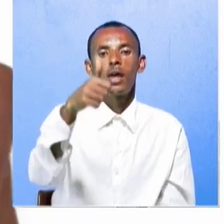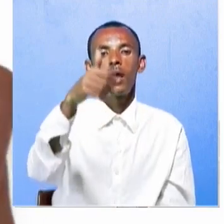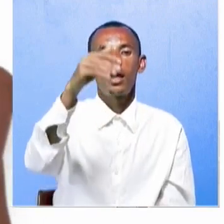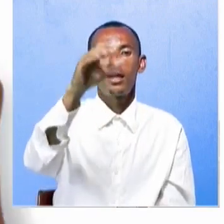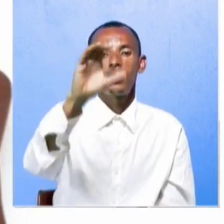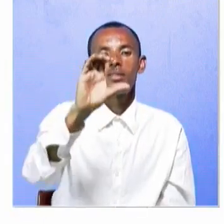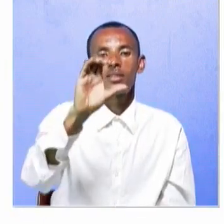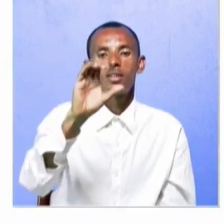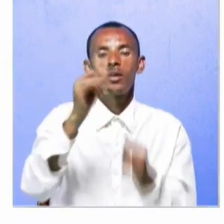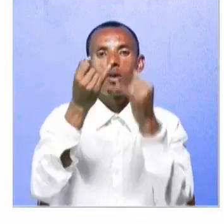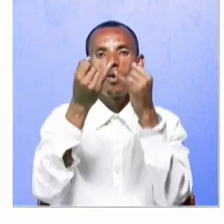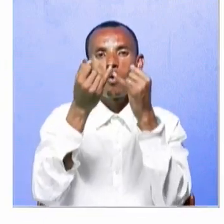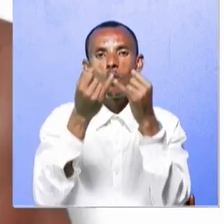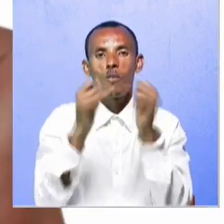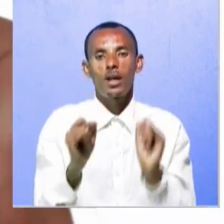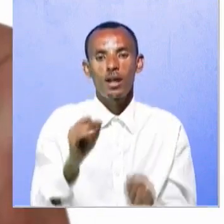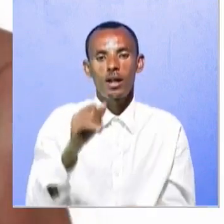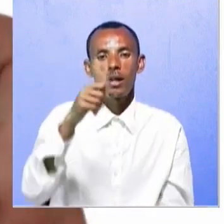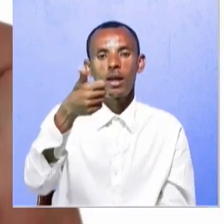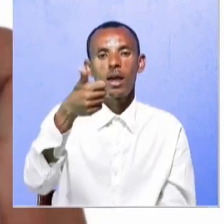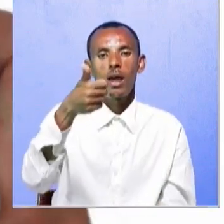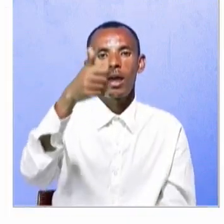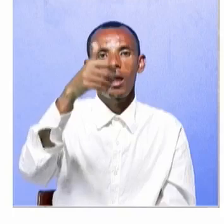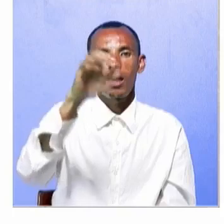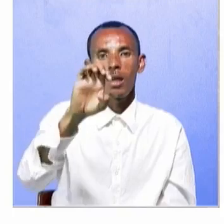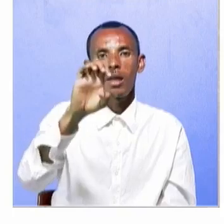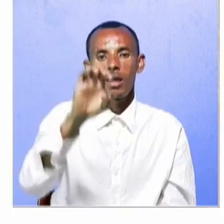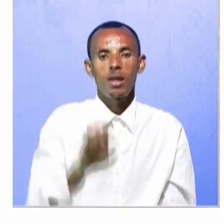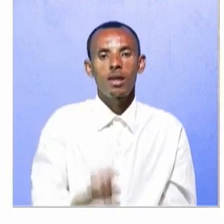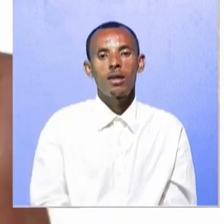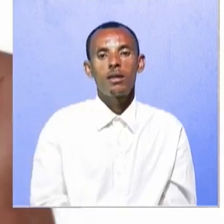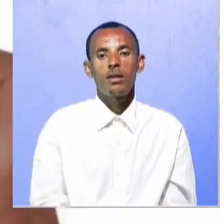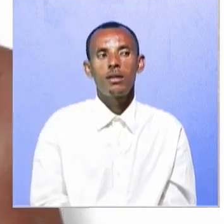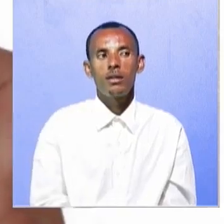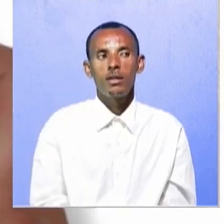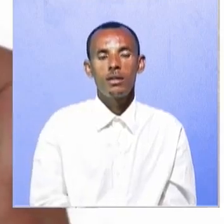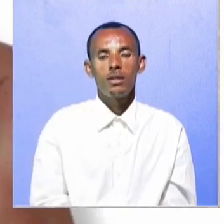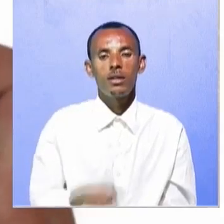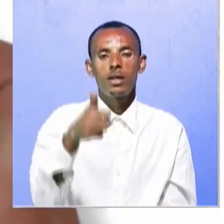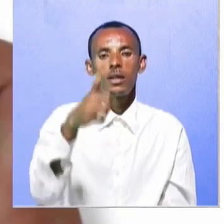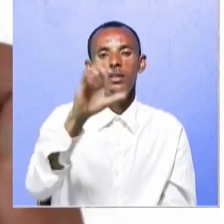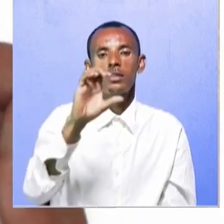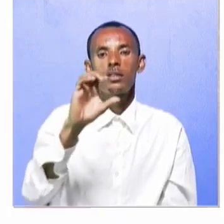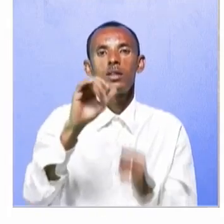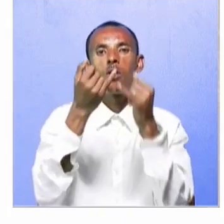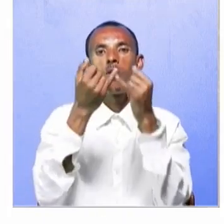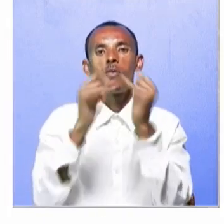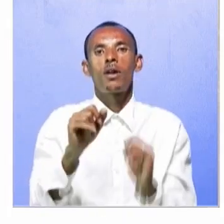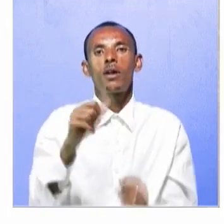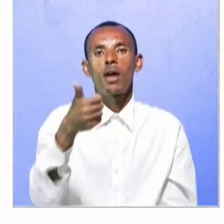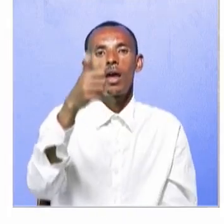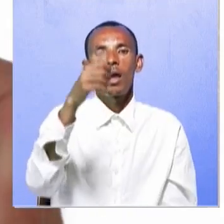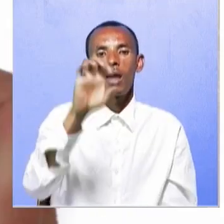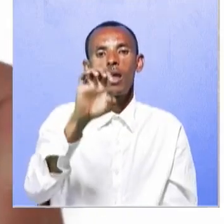AC over AE. AC over AE.